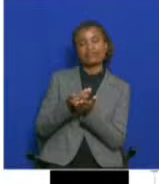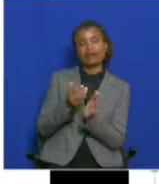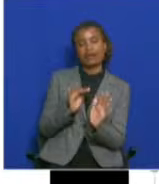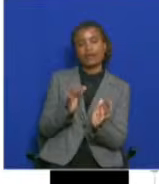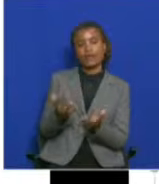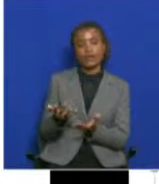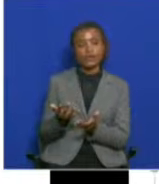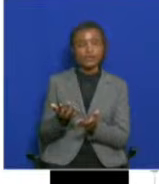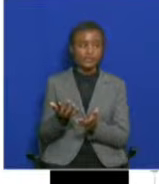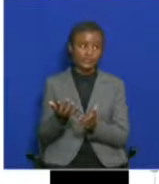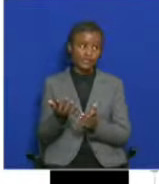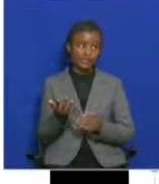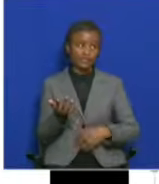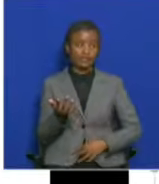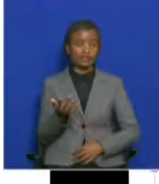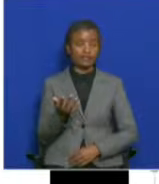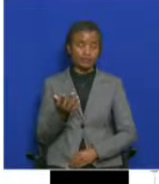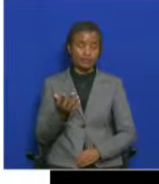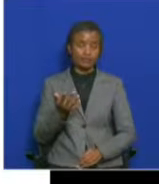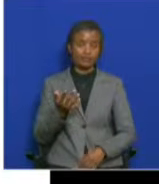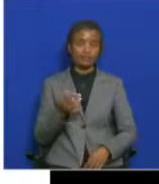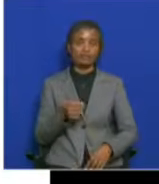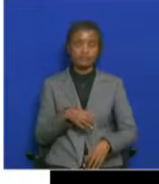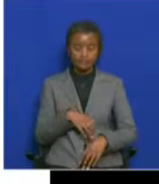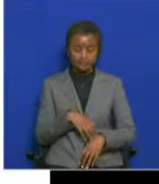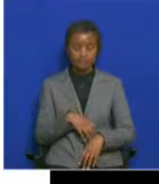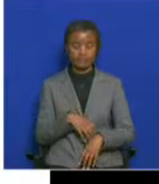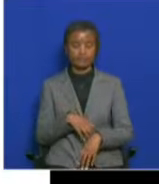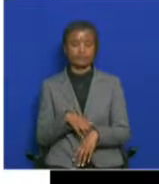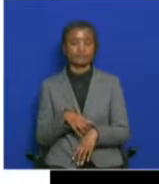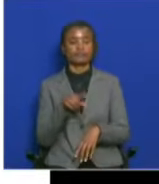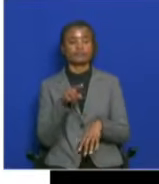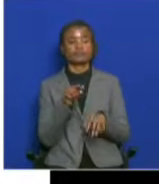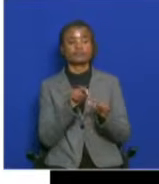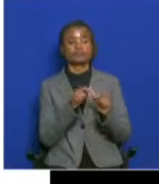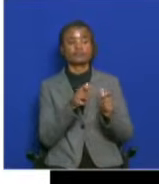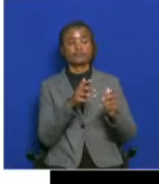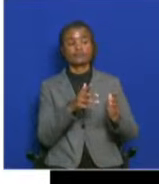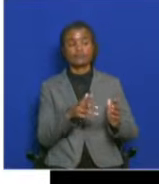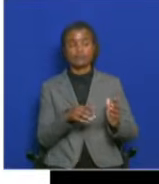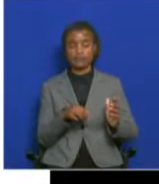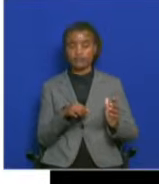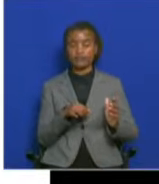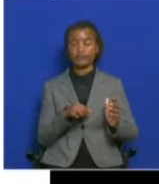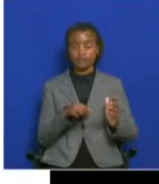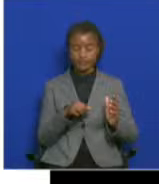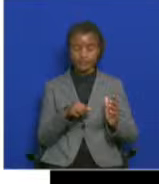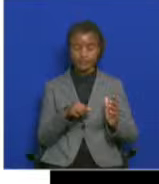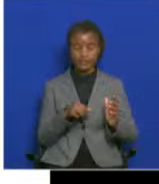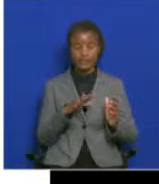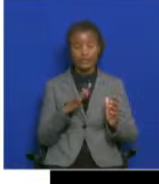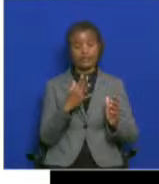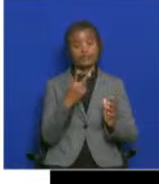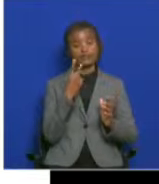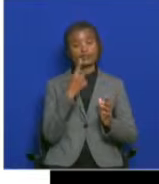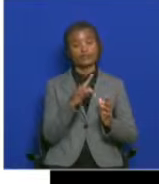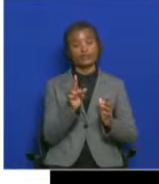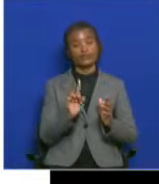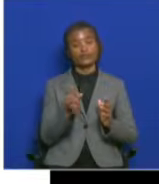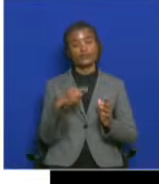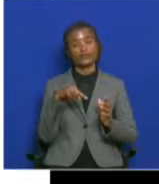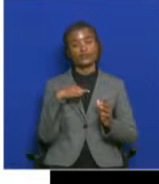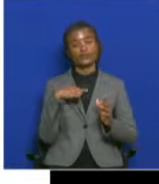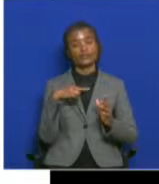Now, Commissioners, we'll see as we go through this that what we will establish is that